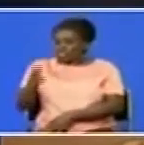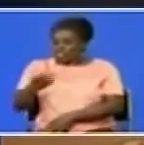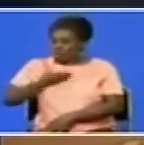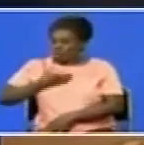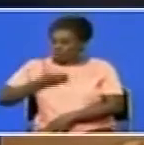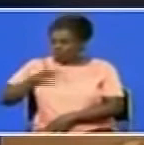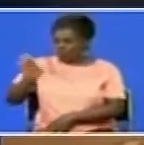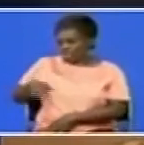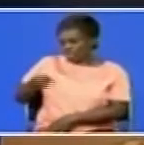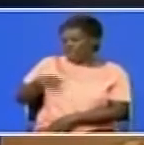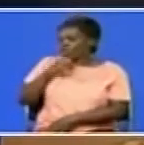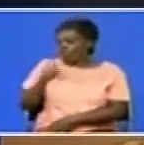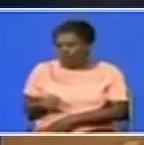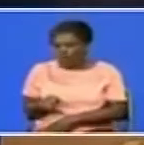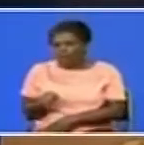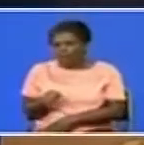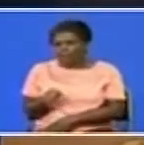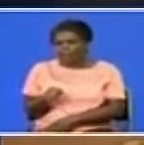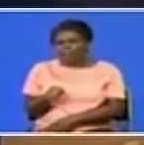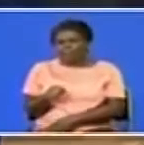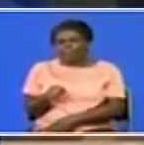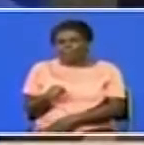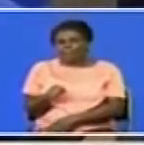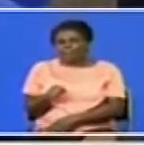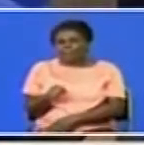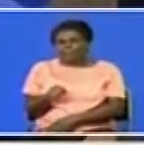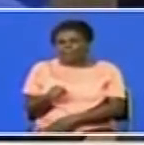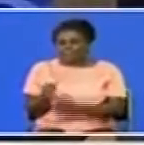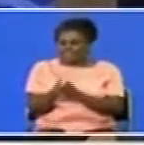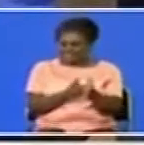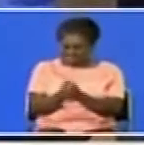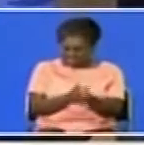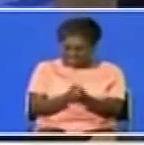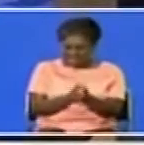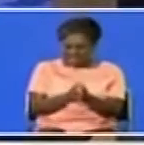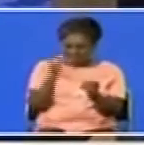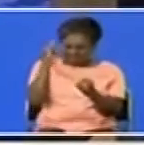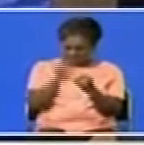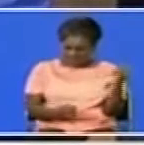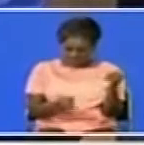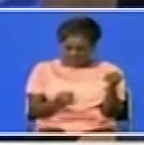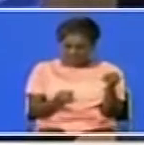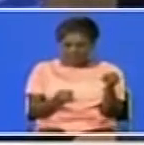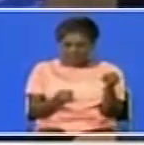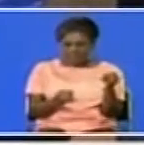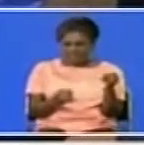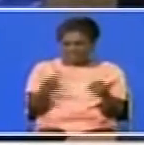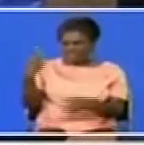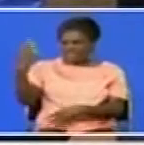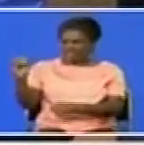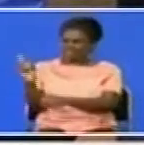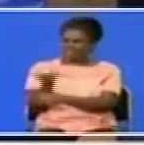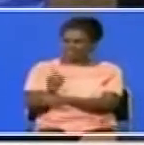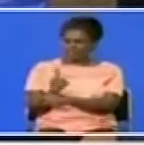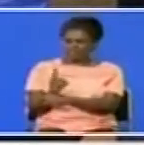older women if you can look at the younger ones like Yvonne Okwara? All right, interesting one. Just finally, if you can, in about 30 seconds,